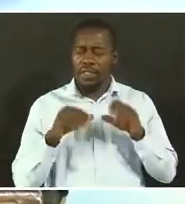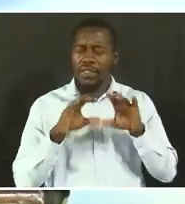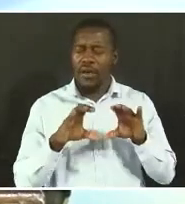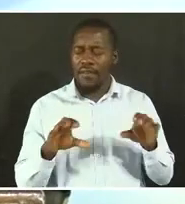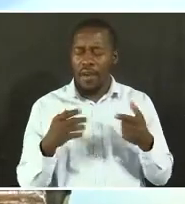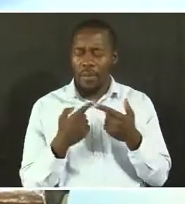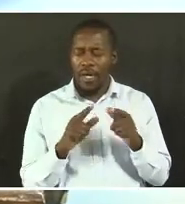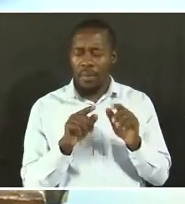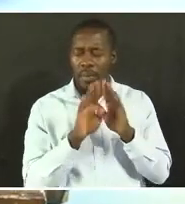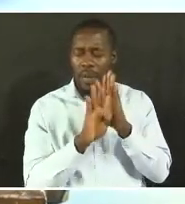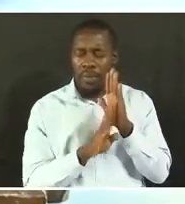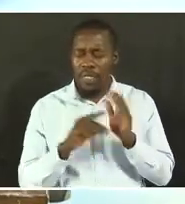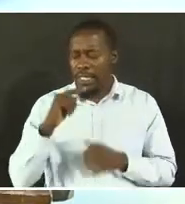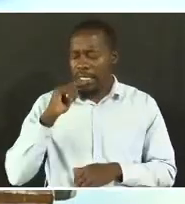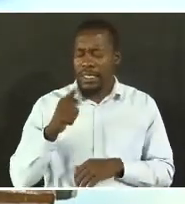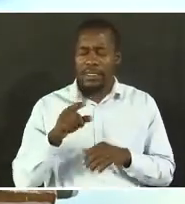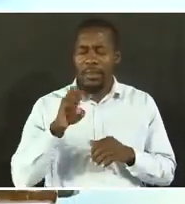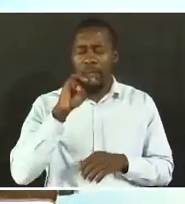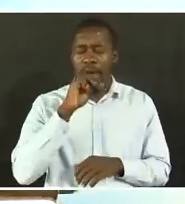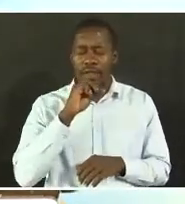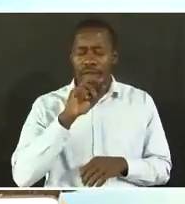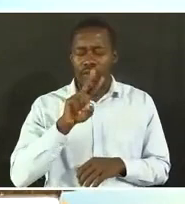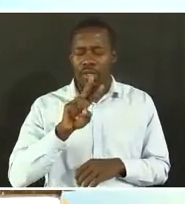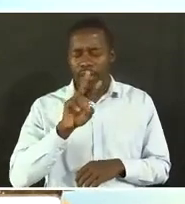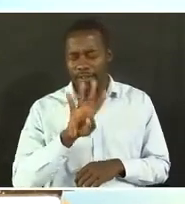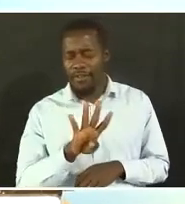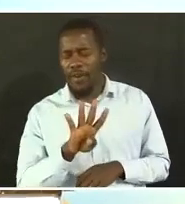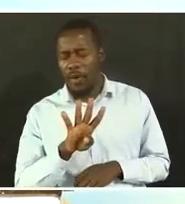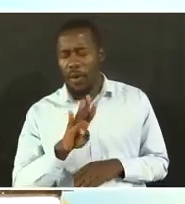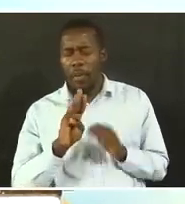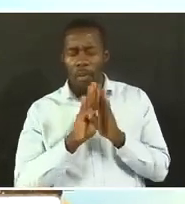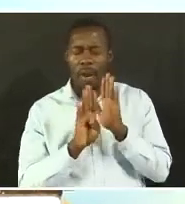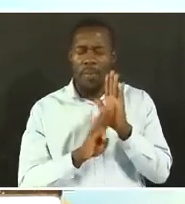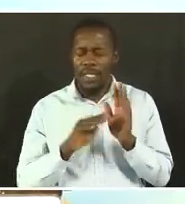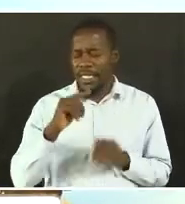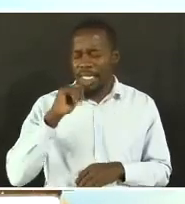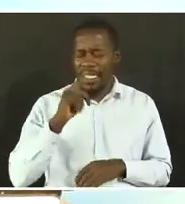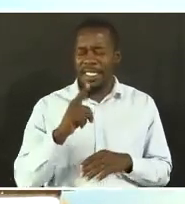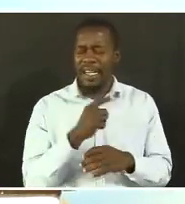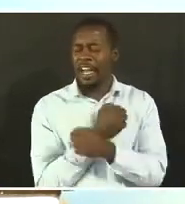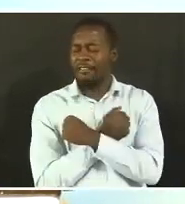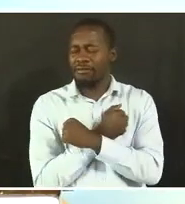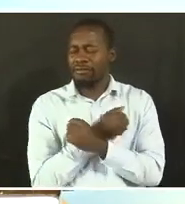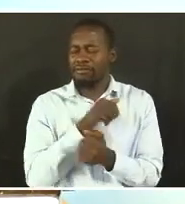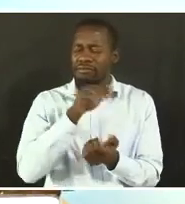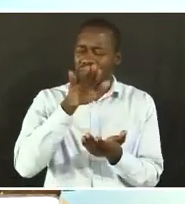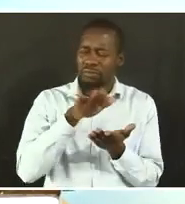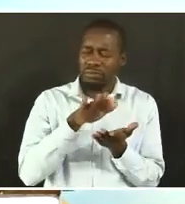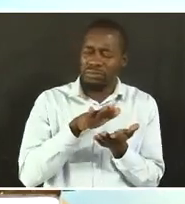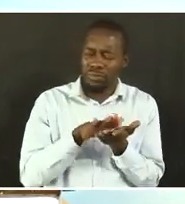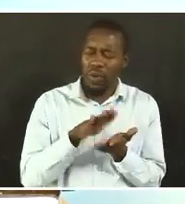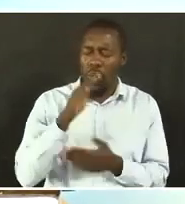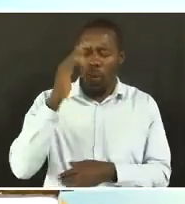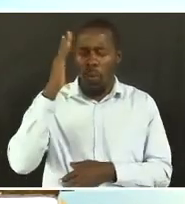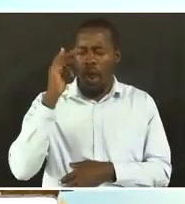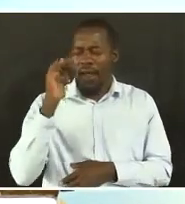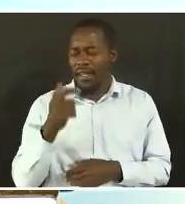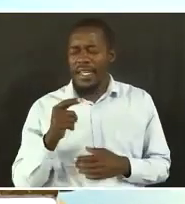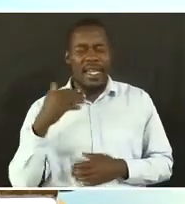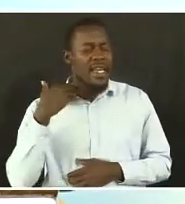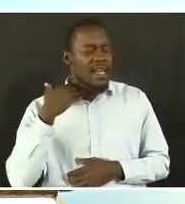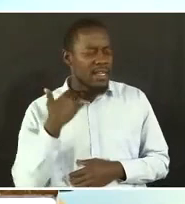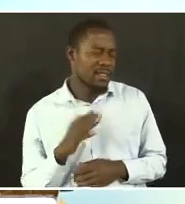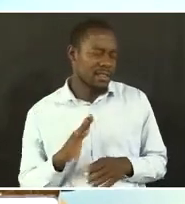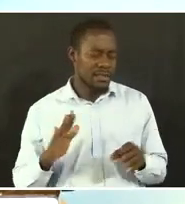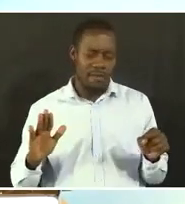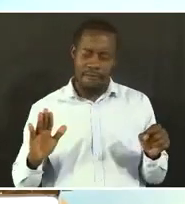the love of many will wax cold because iniquity shall abound. God, we live in a time when people are not loving